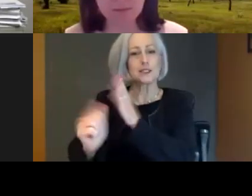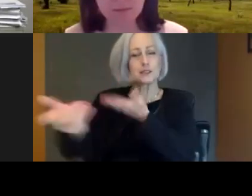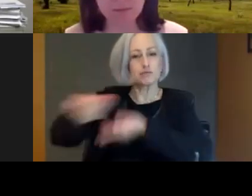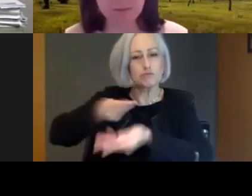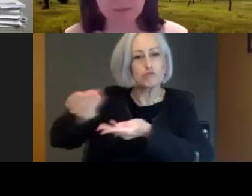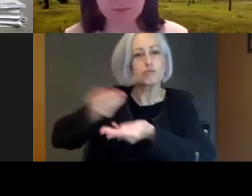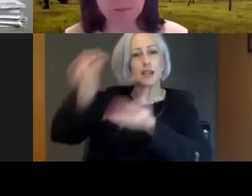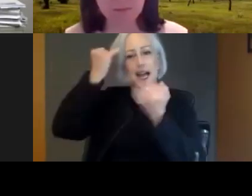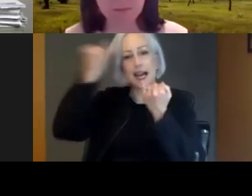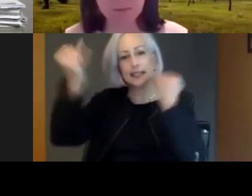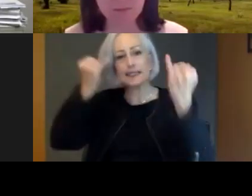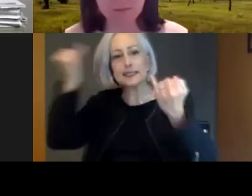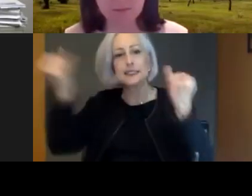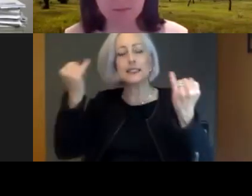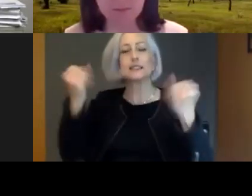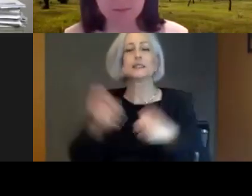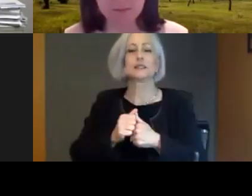ideas, and where appropriate,